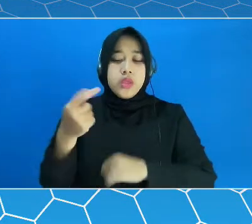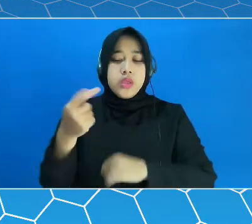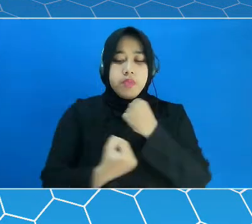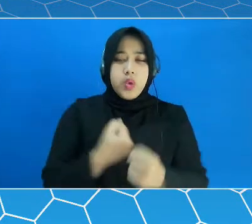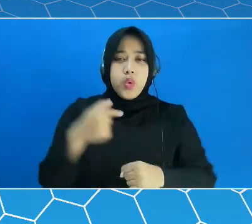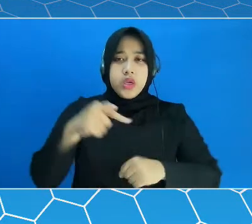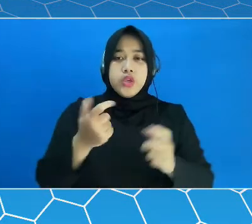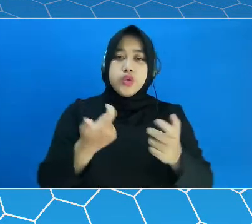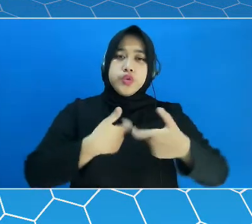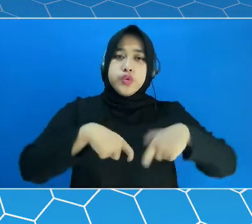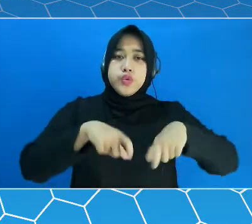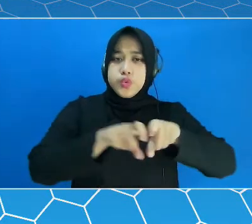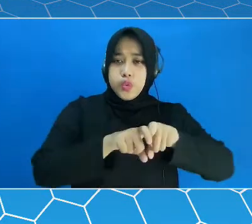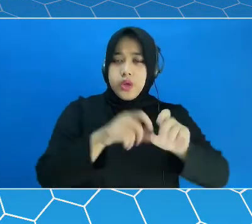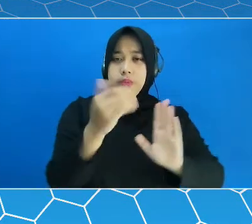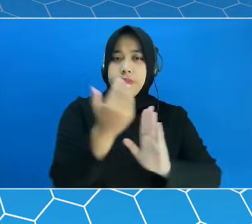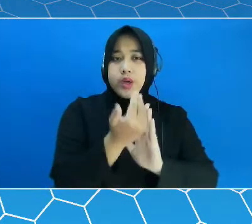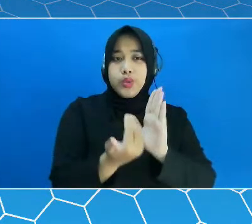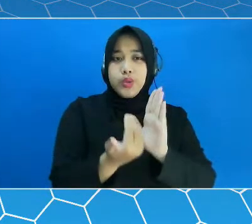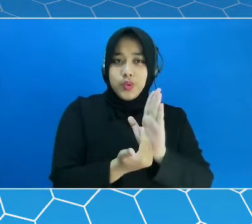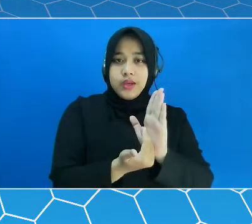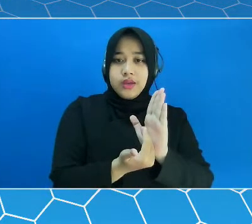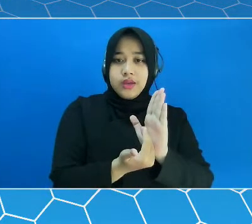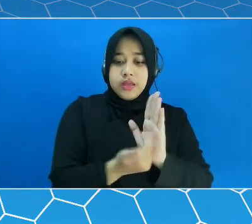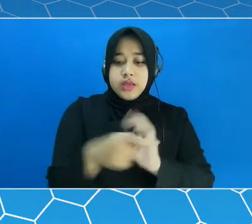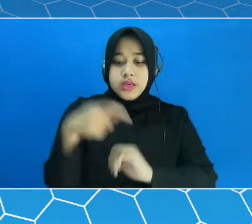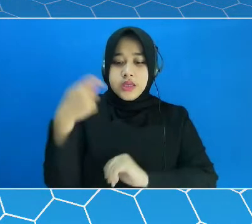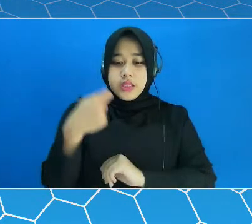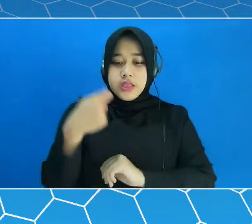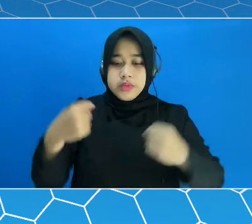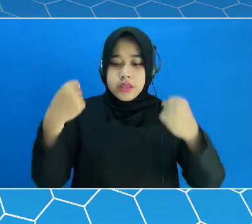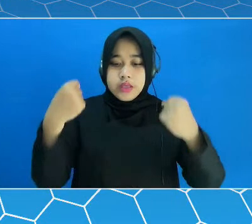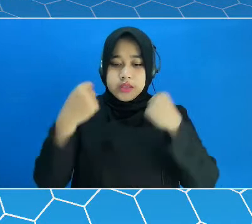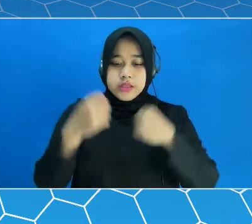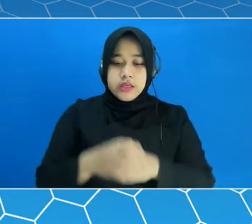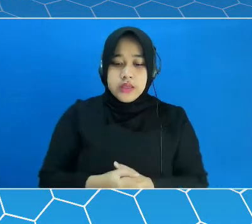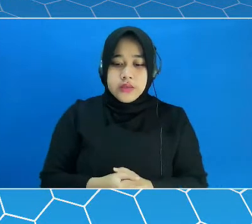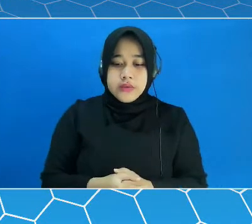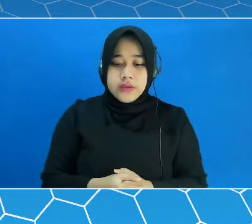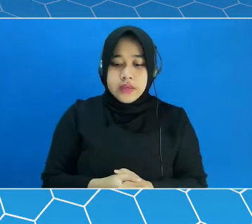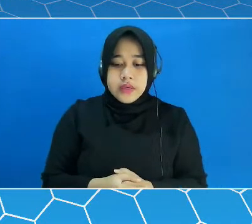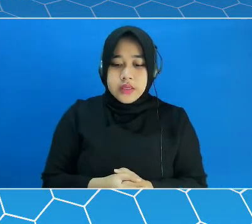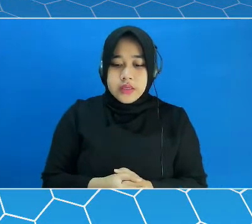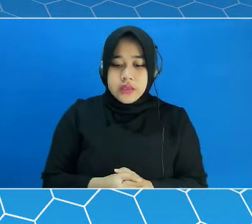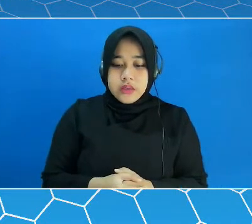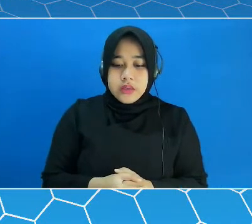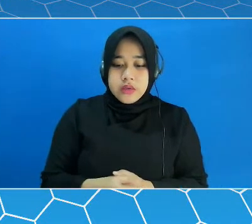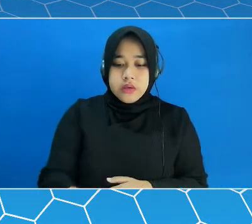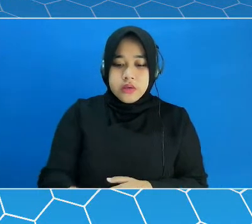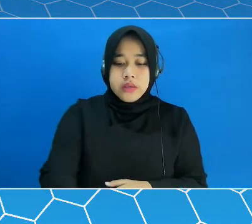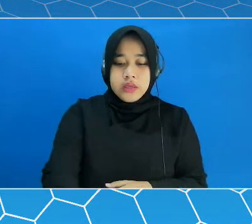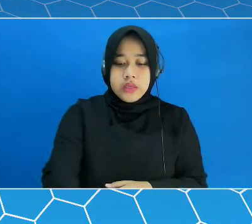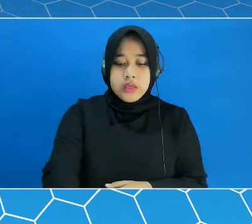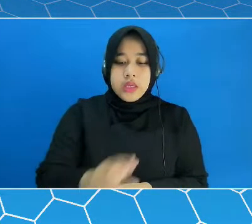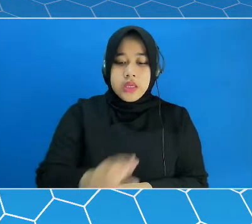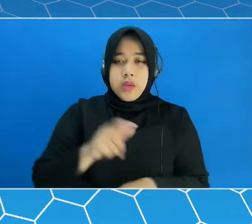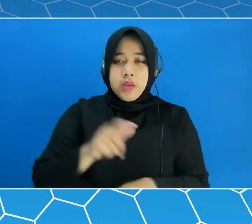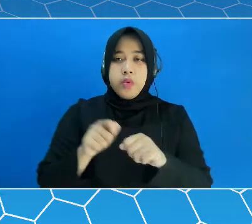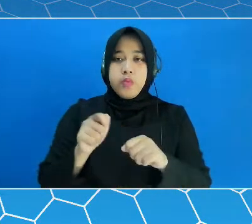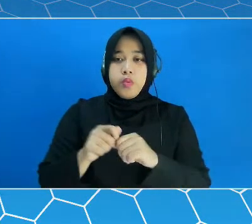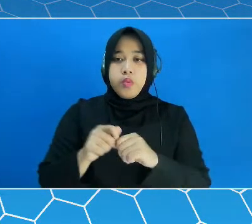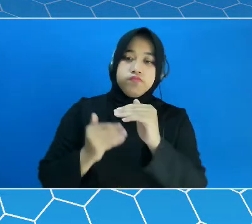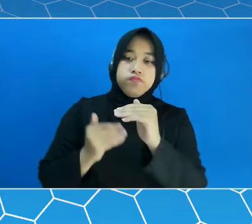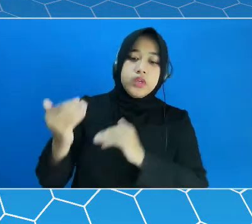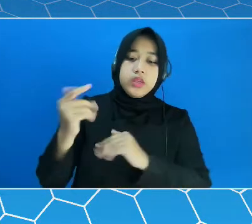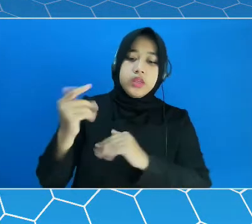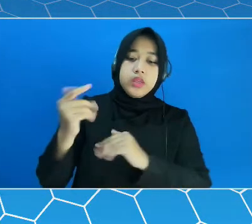had introduced our own standard operating procedures. Example, like I think if this patient